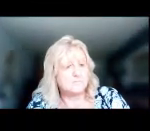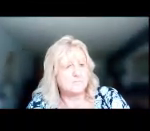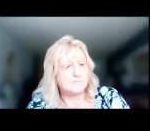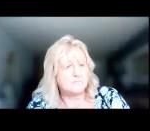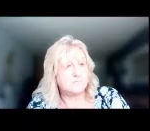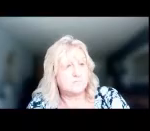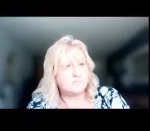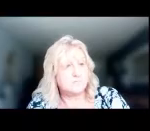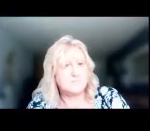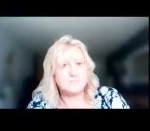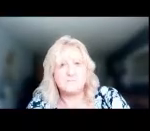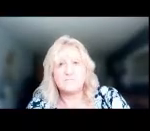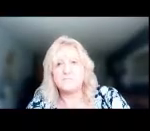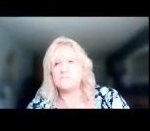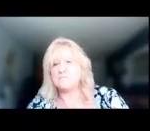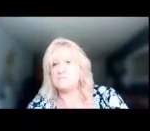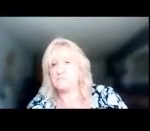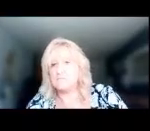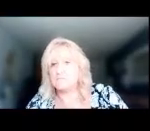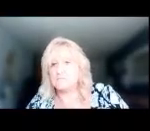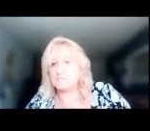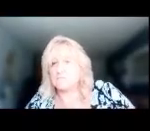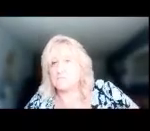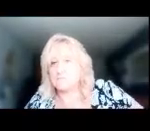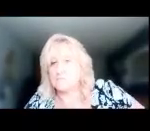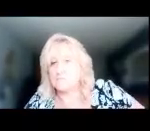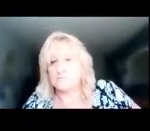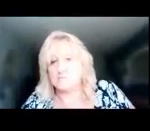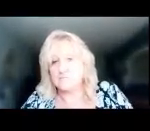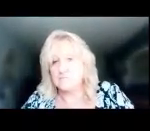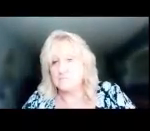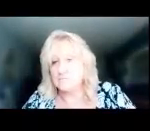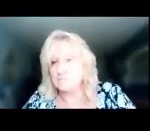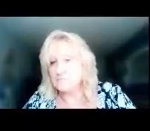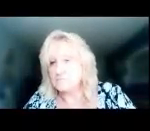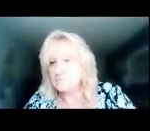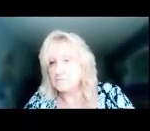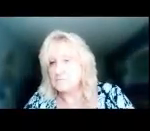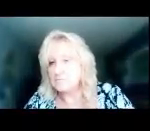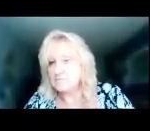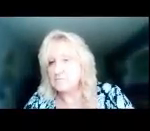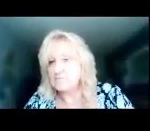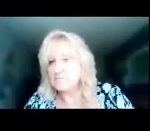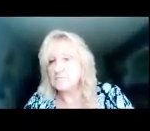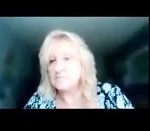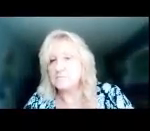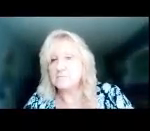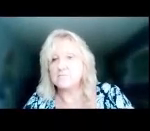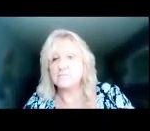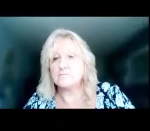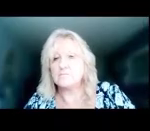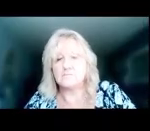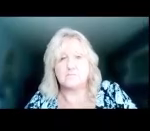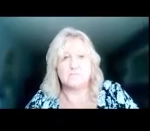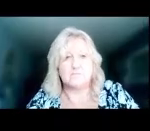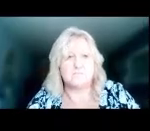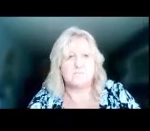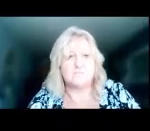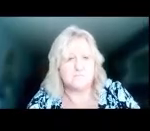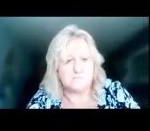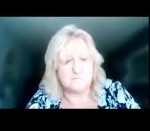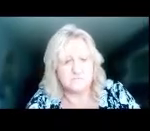Yeah, next one. I apologise if I butcher the pronunciation of your first name, but is it Anna K. Jeffrey?